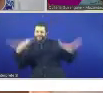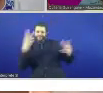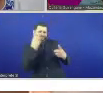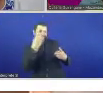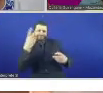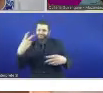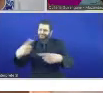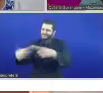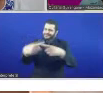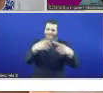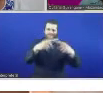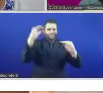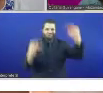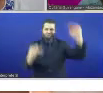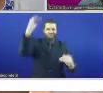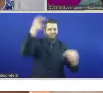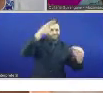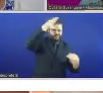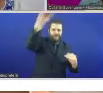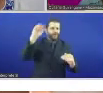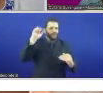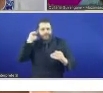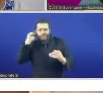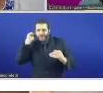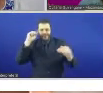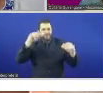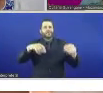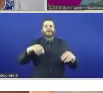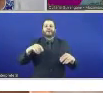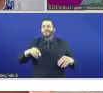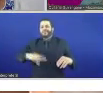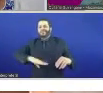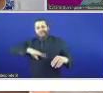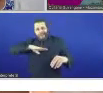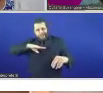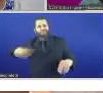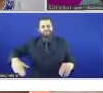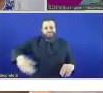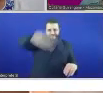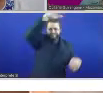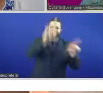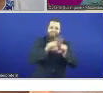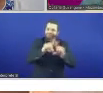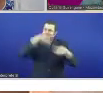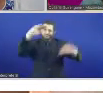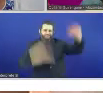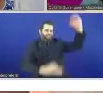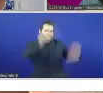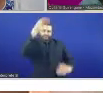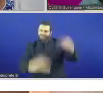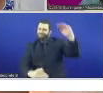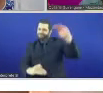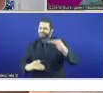planning top down. For instance, the moment we most need the National Peace Action Plan for Resolution